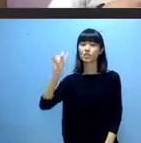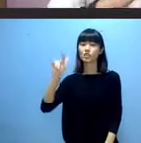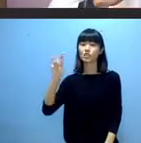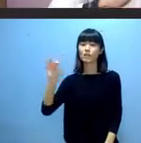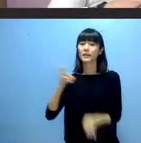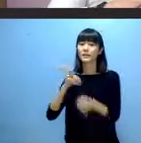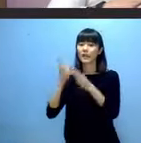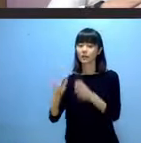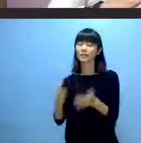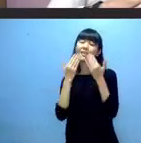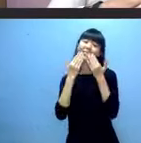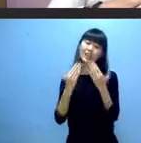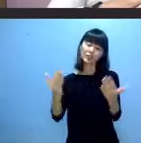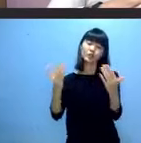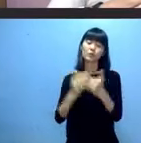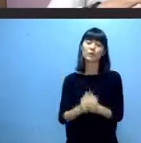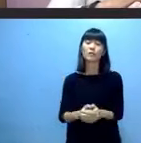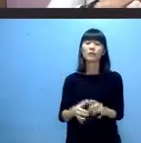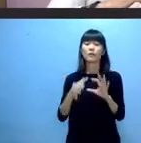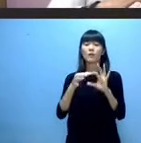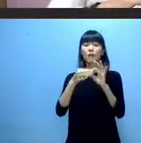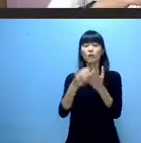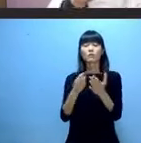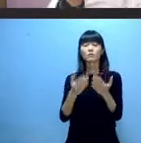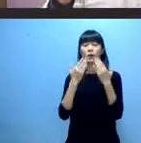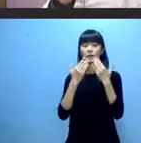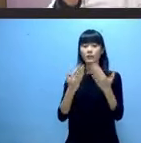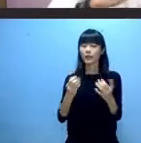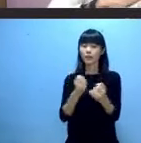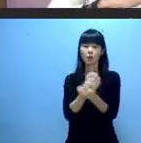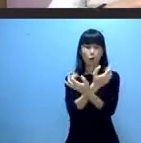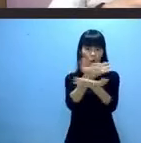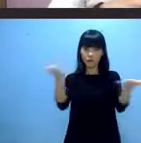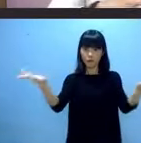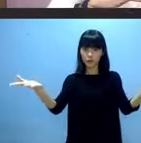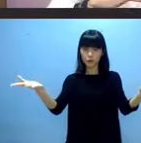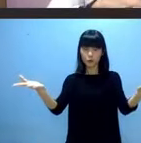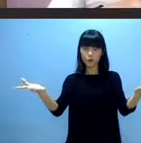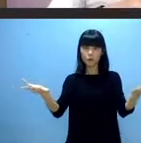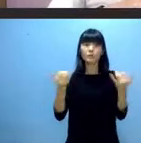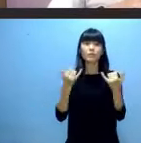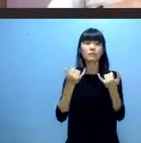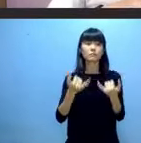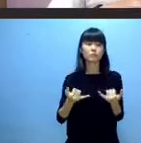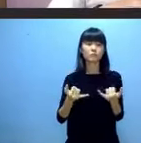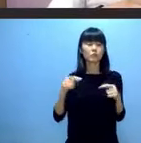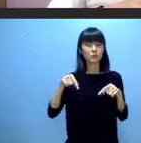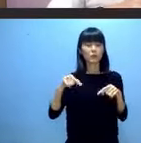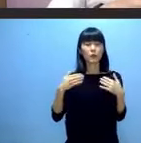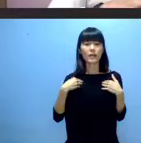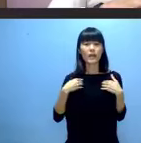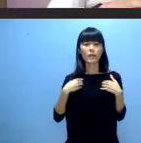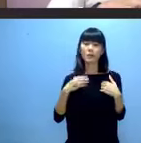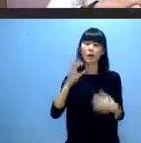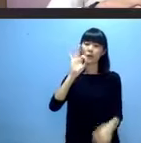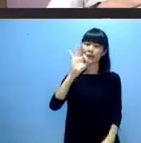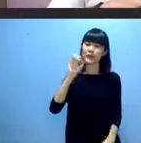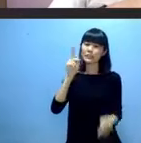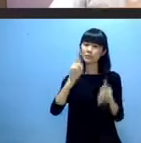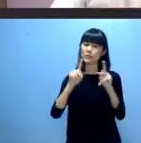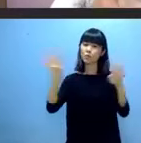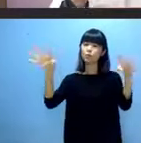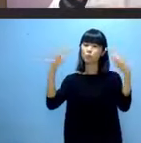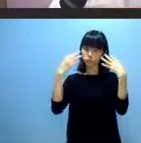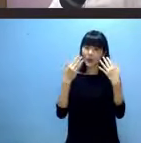much. And of course, I want to thank all of you. At our peak today, we had almost 90 people watching us. So thank you for tuning in and